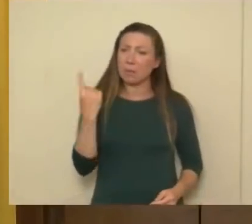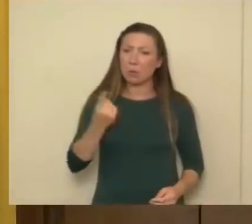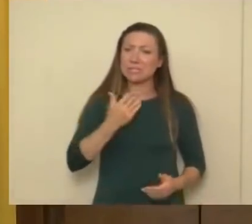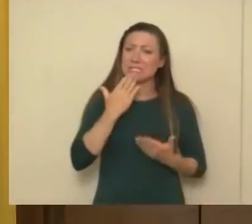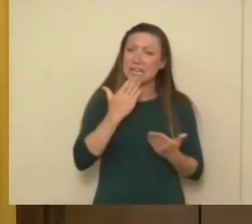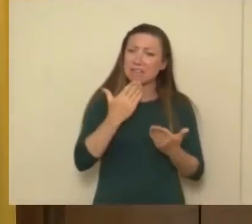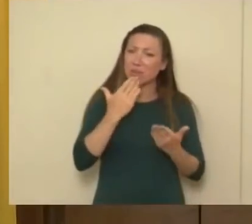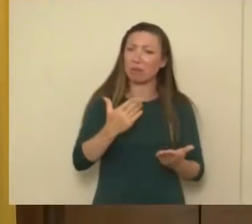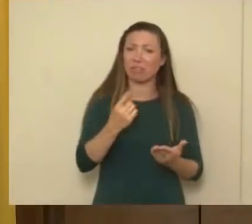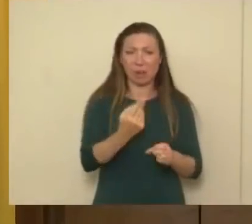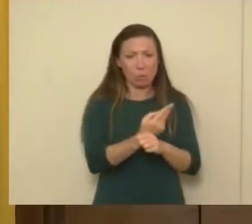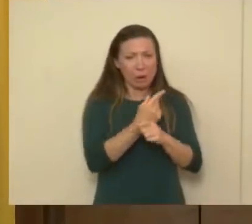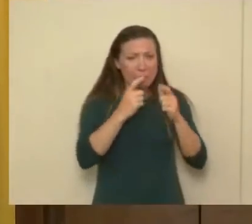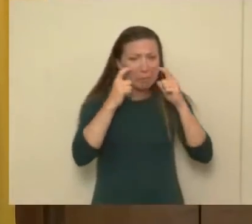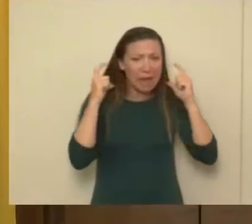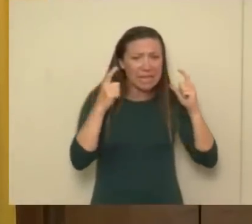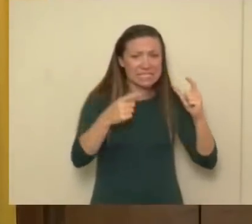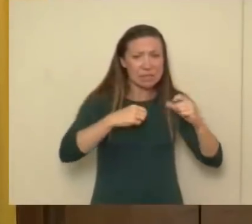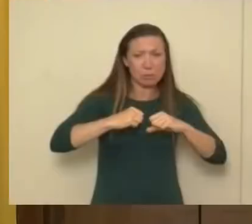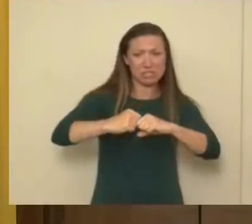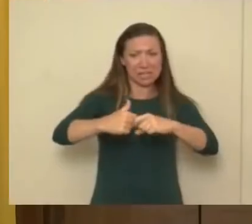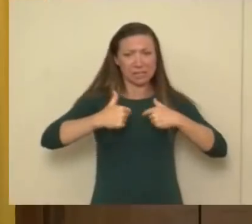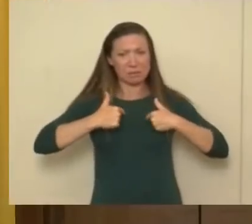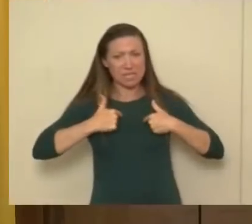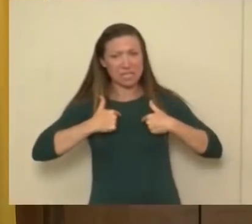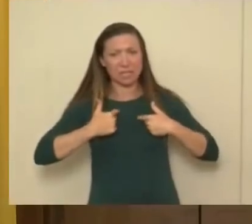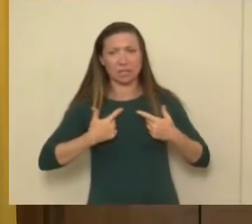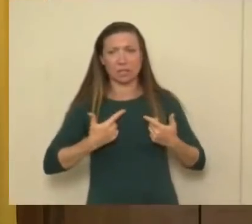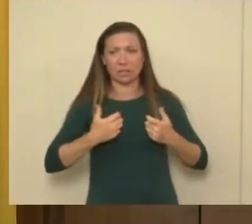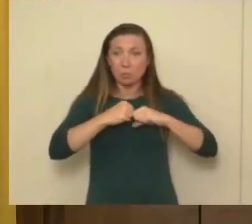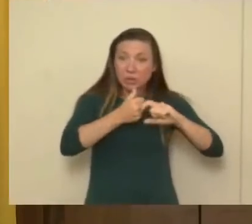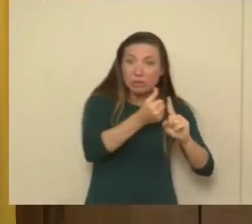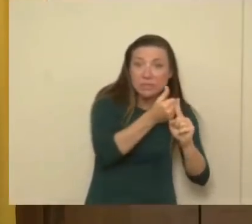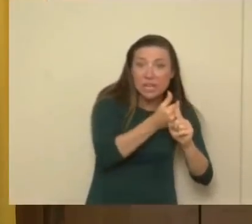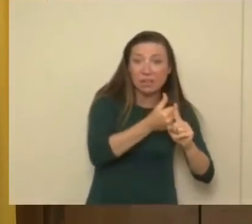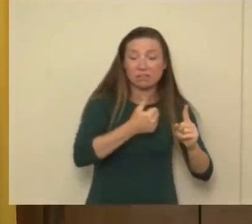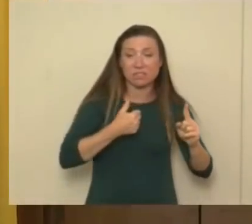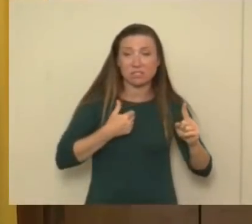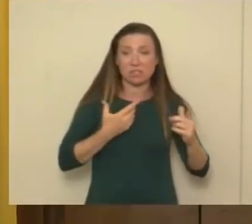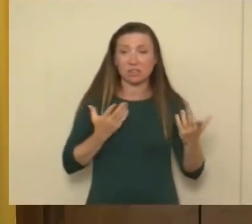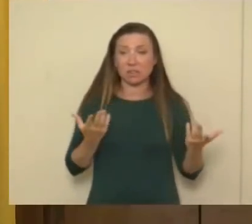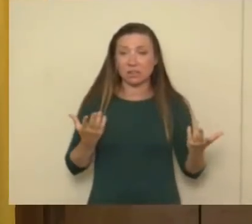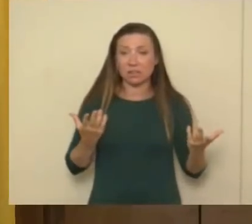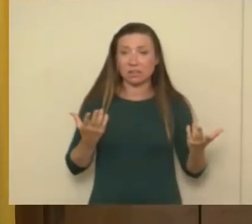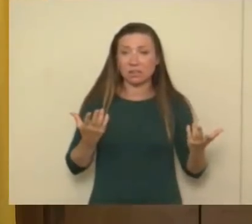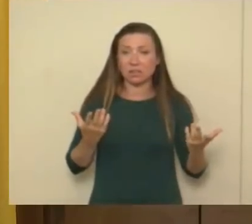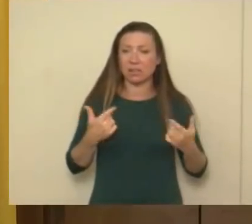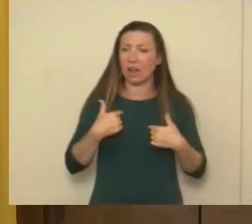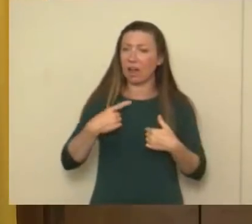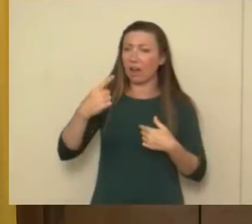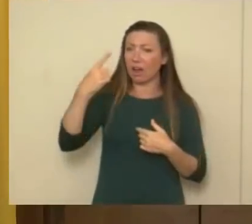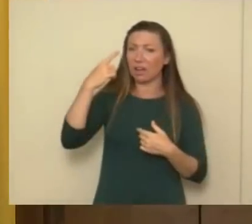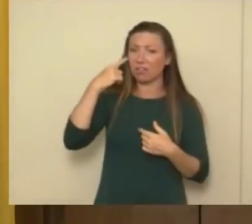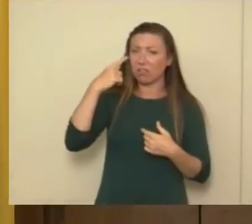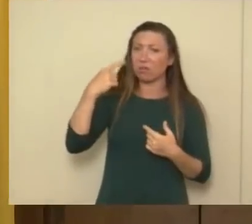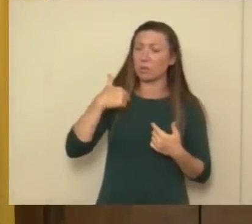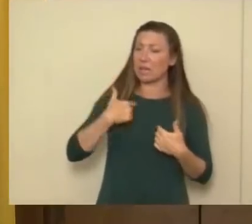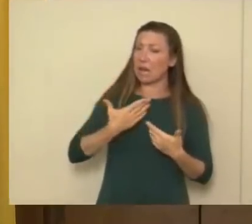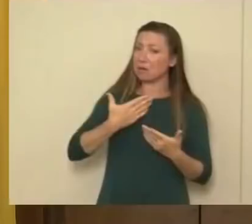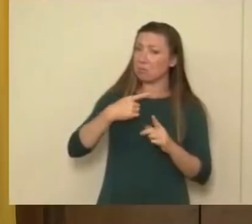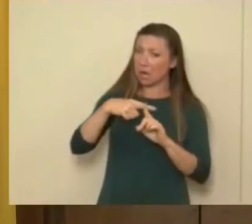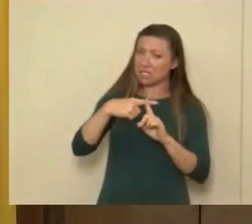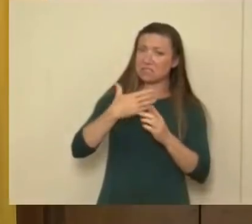making sure that they don't infect me with something and vice versa. And I believe that we had good responses. We